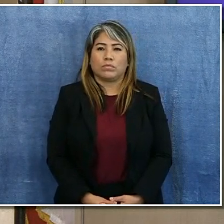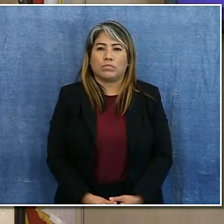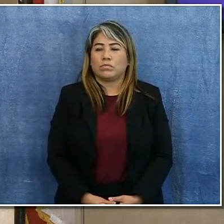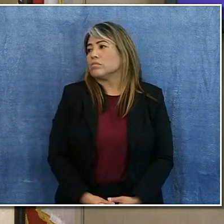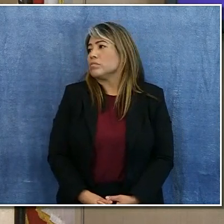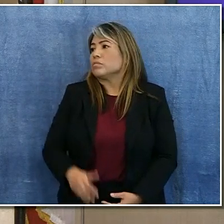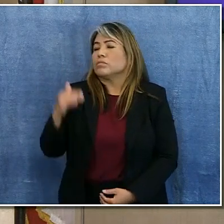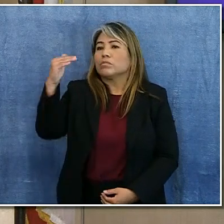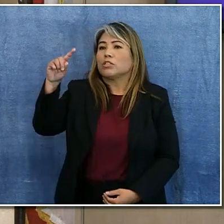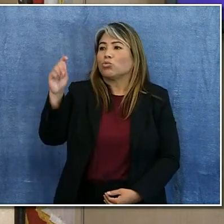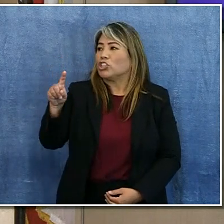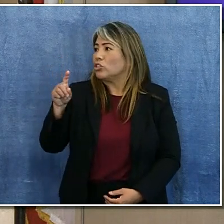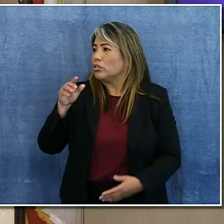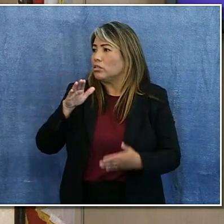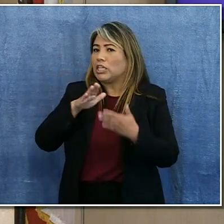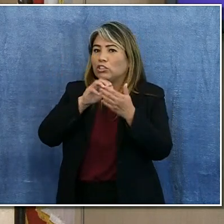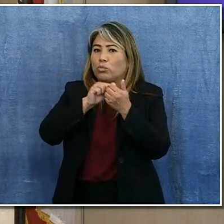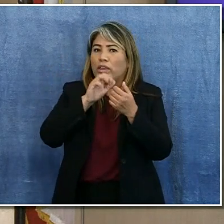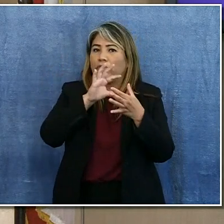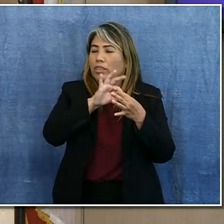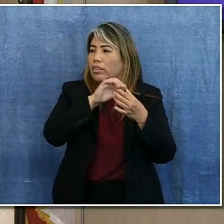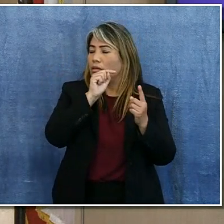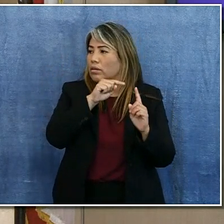This next question deals with